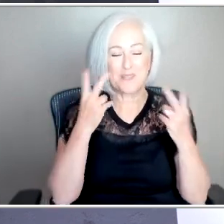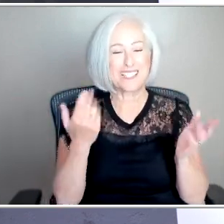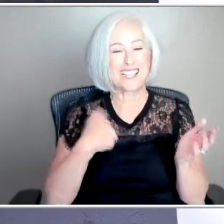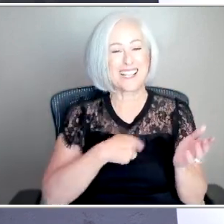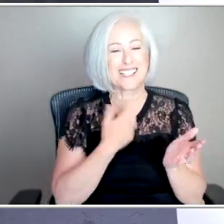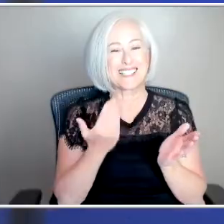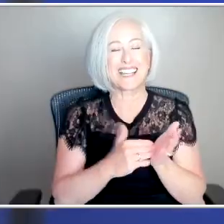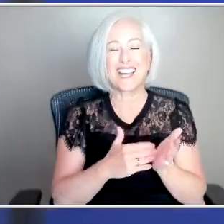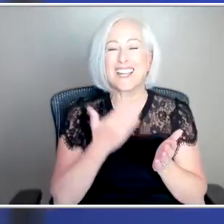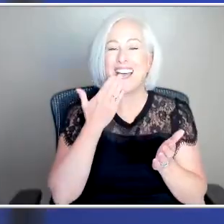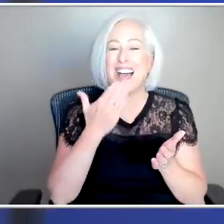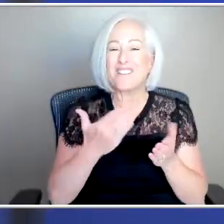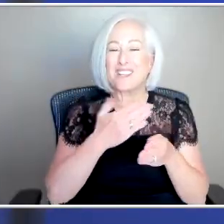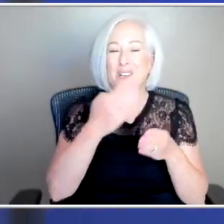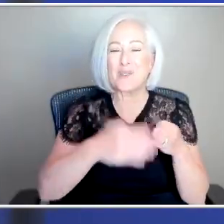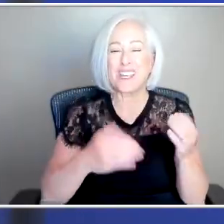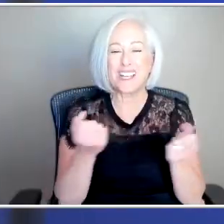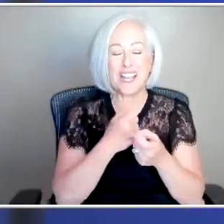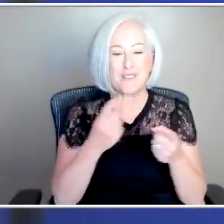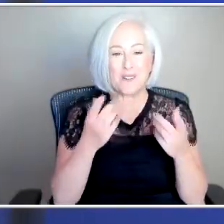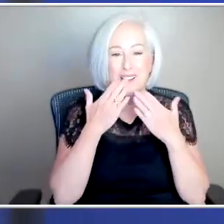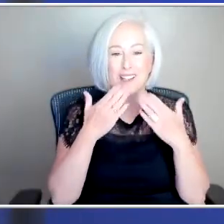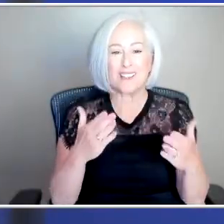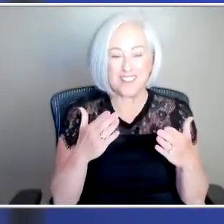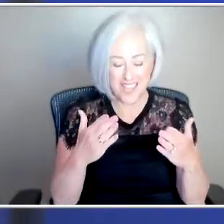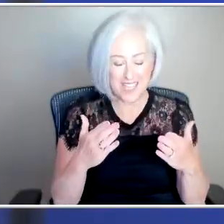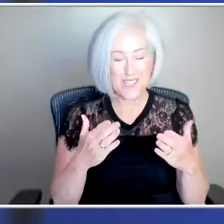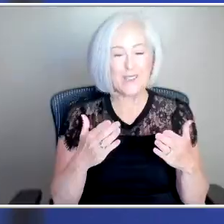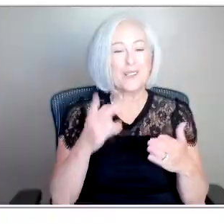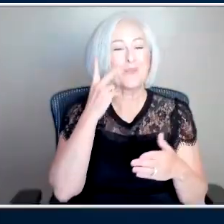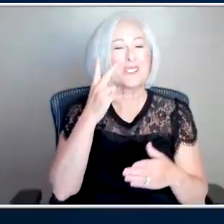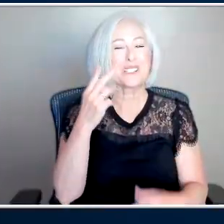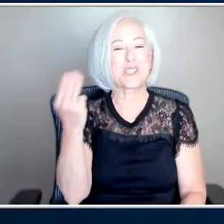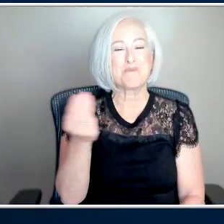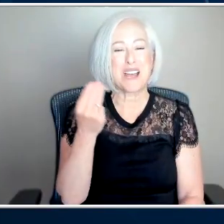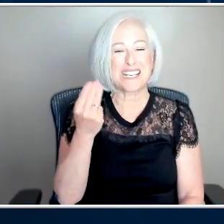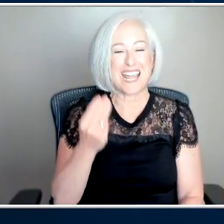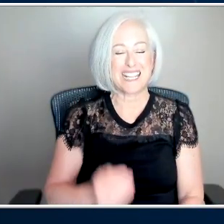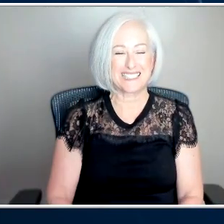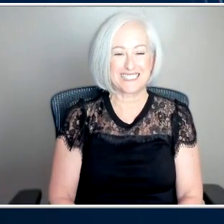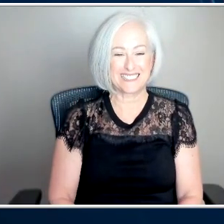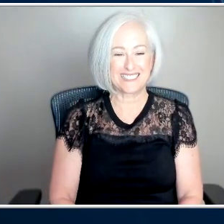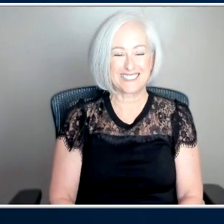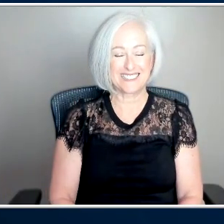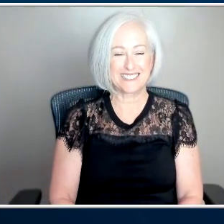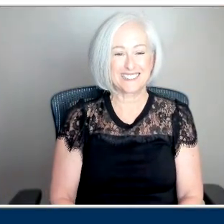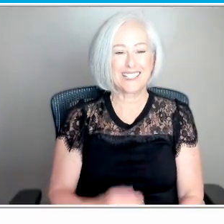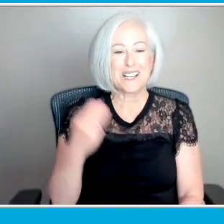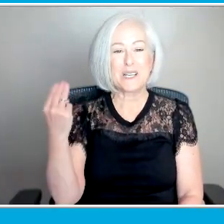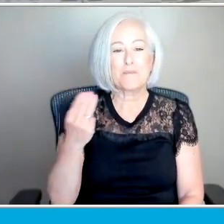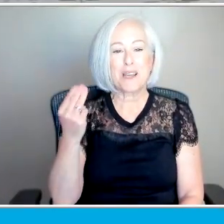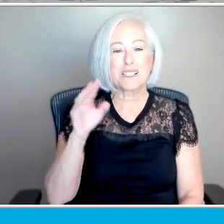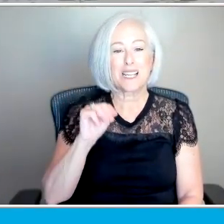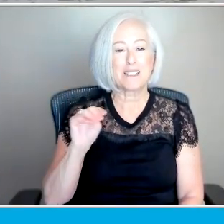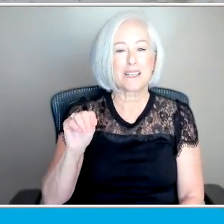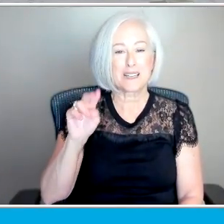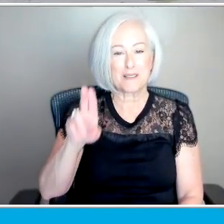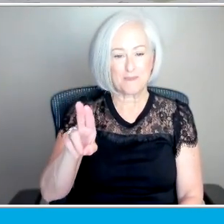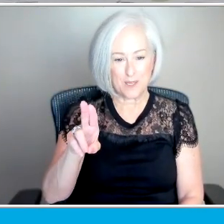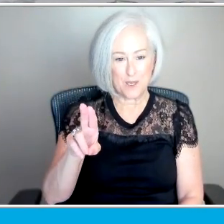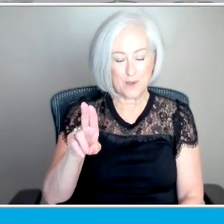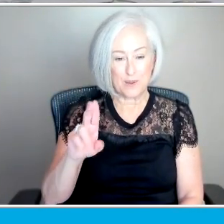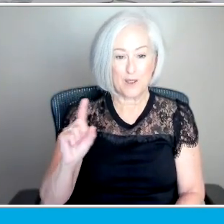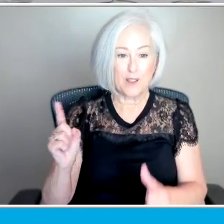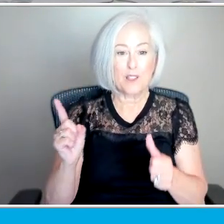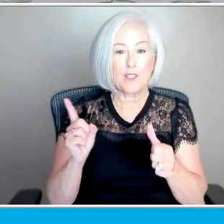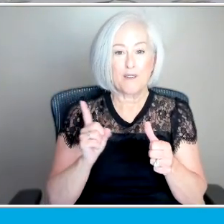weekend, everyone. Thanks to all of our guests and our viewers. We'll see you back here on Monday. Coming up Monday on the Morning Medical Update. The first ever